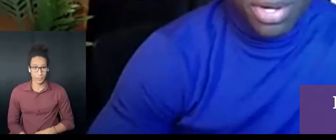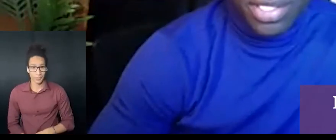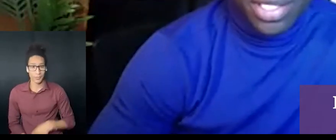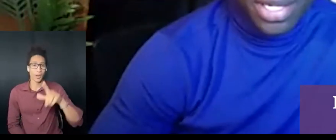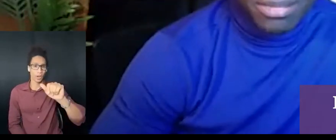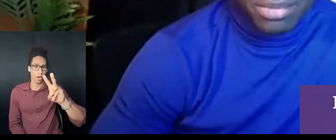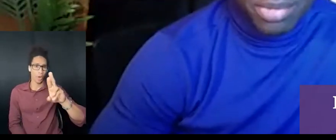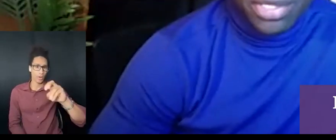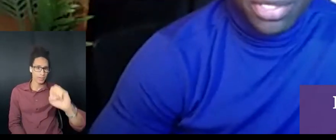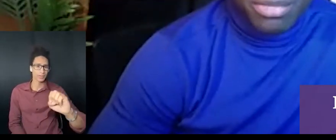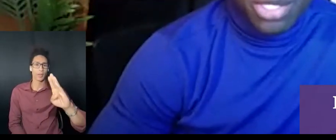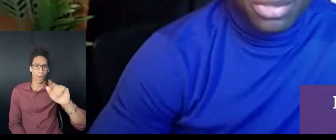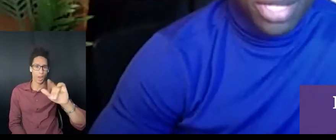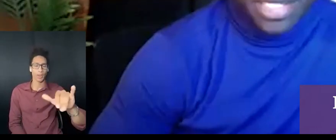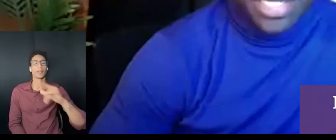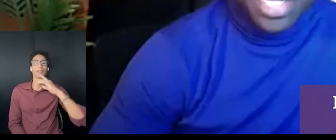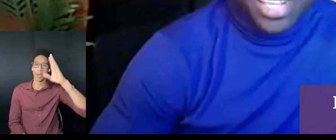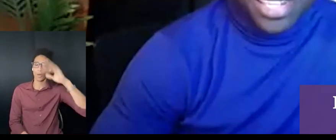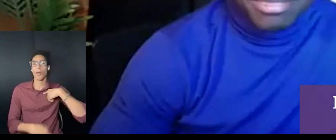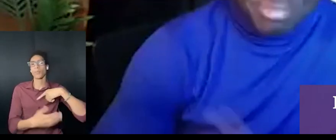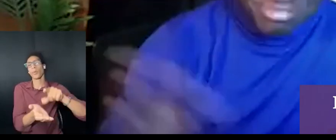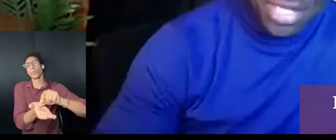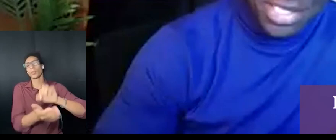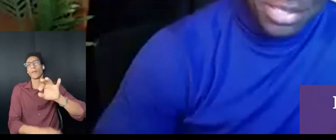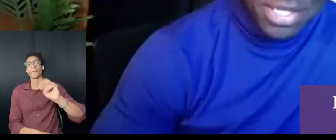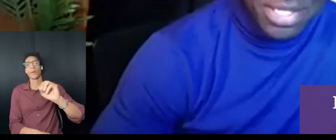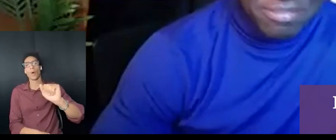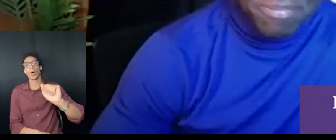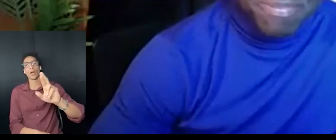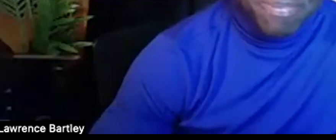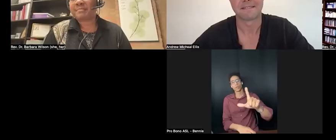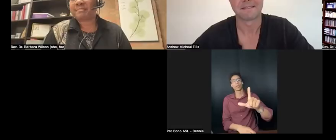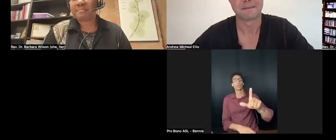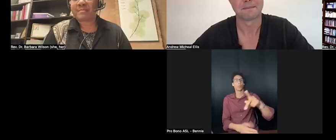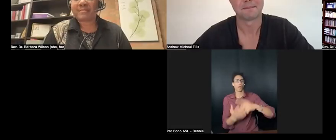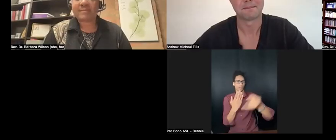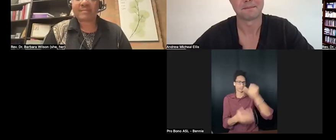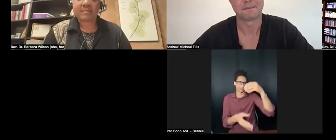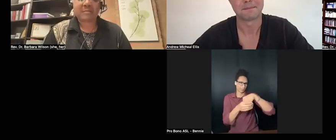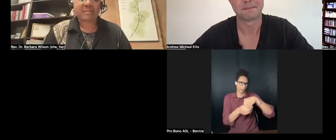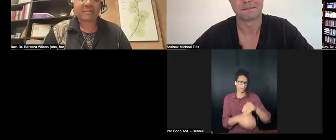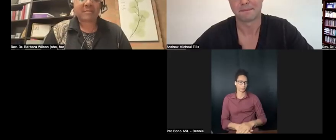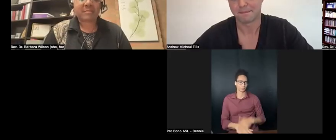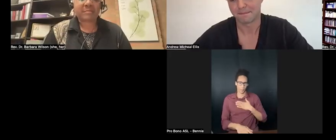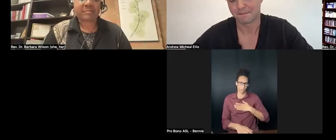Lawrence Bartley, publisher of the Marshall Project Inside. Pleasure to be here. Pleasure to have you.